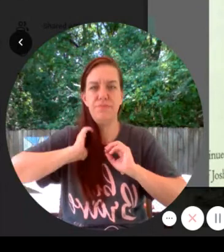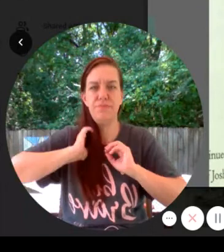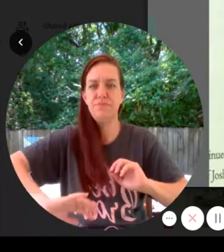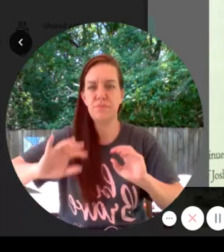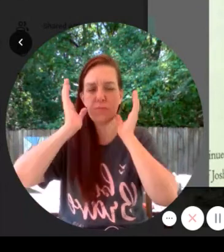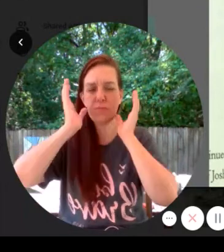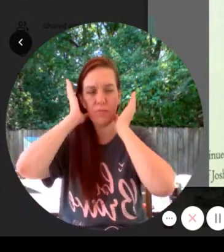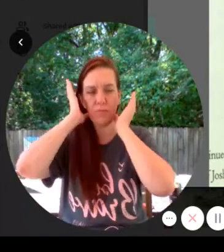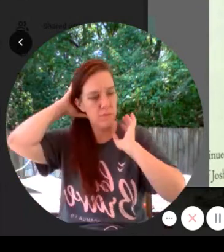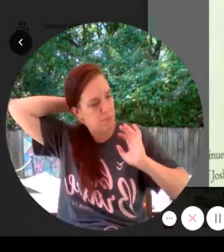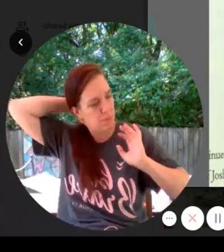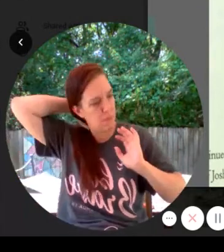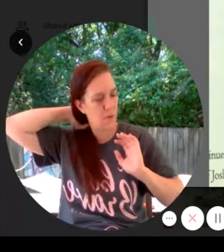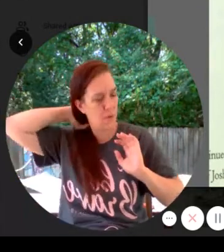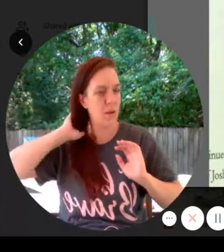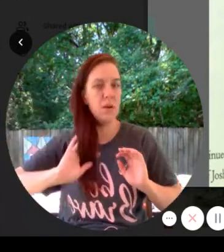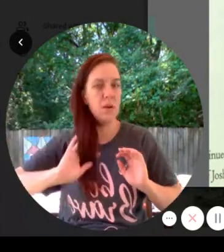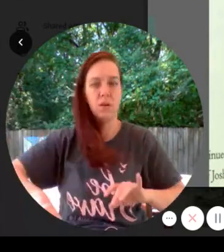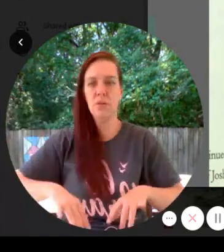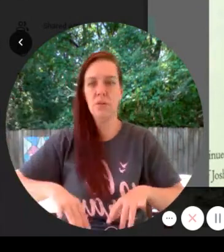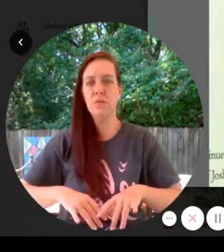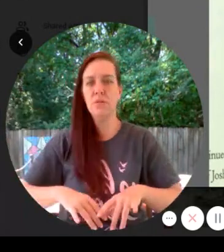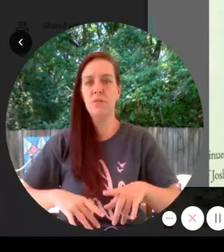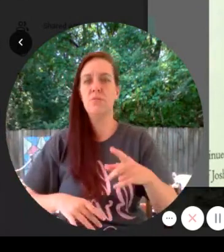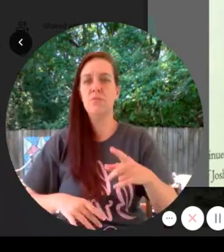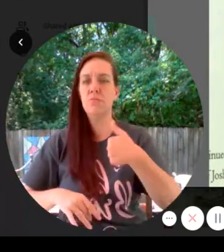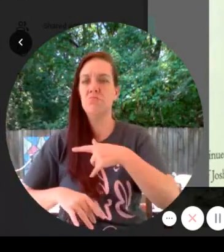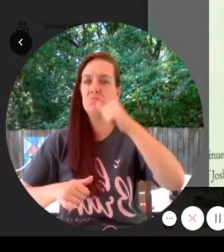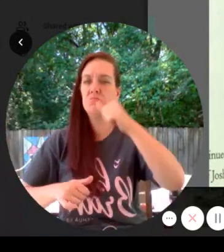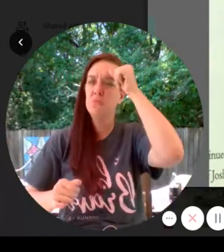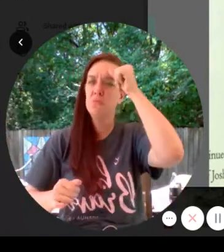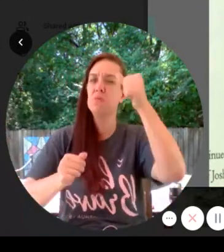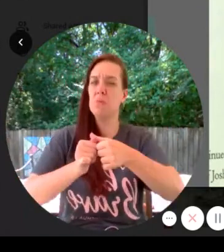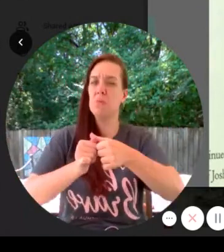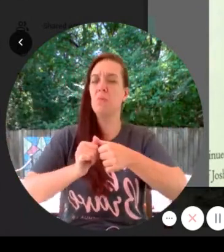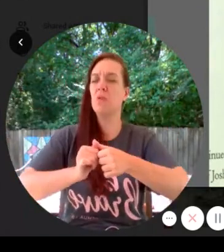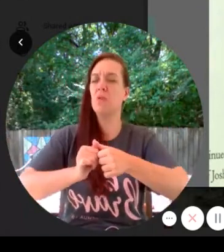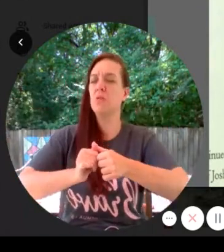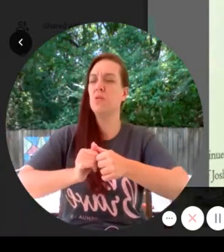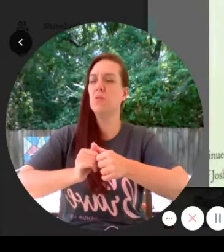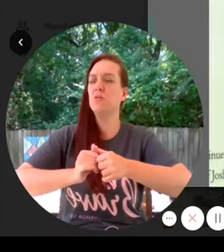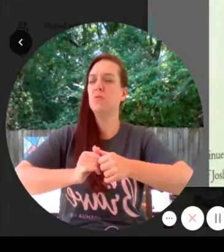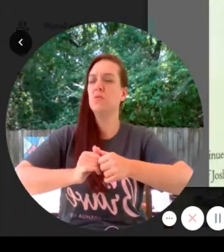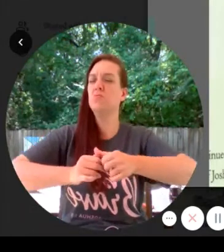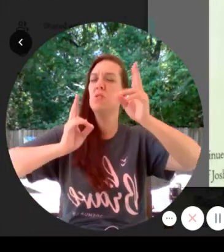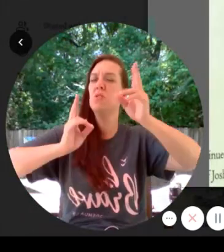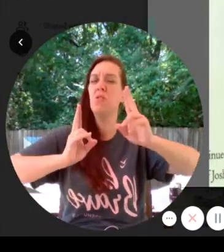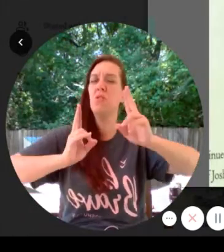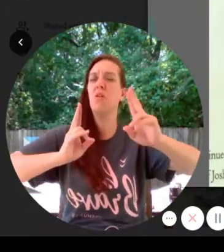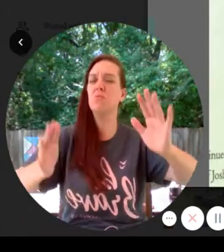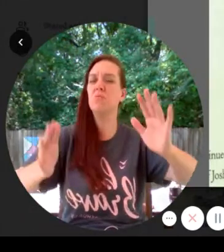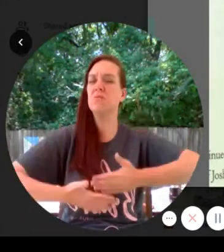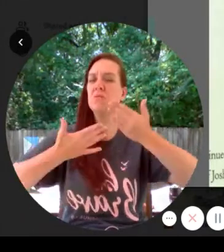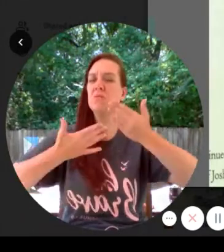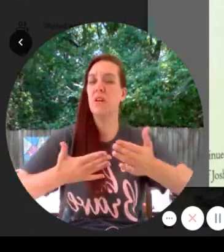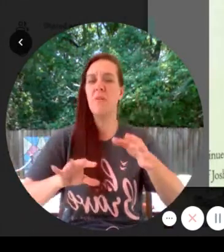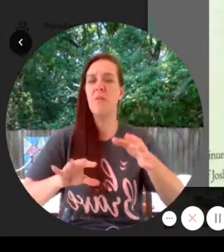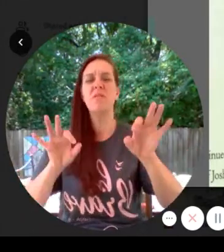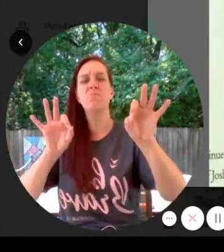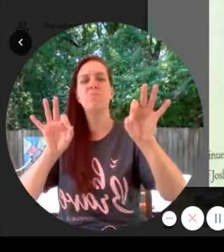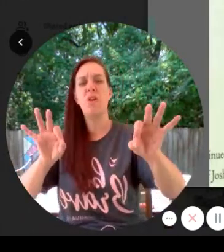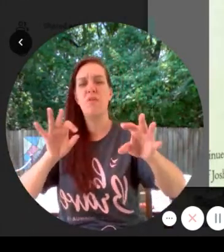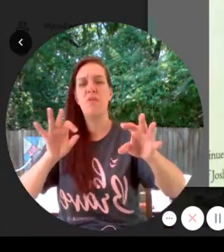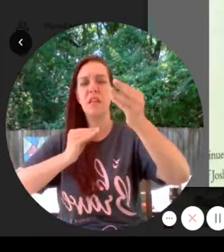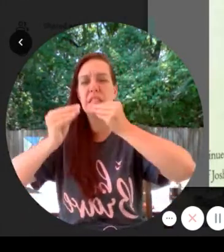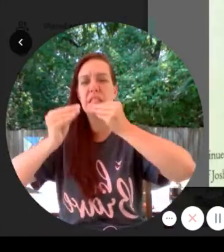us remember the noble sacrifice of this perfectly edible snack cake,